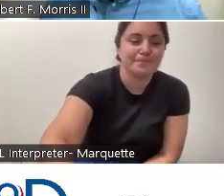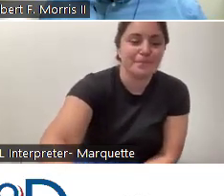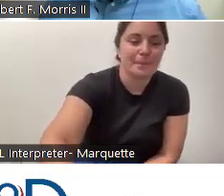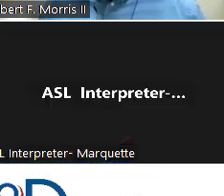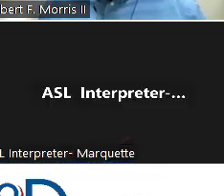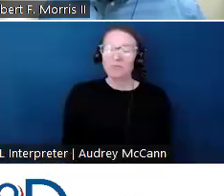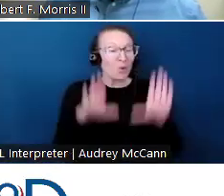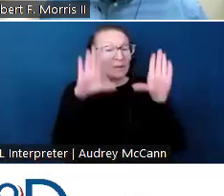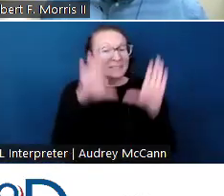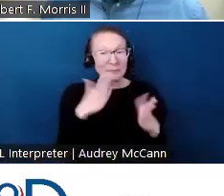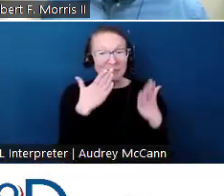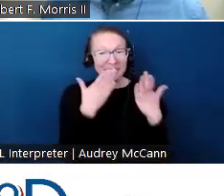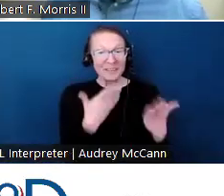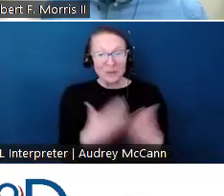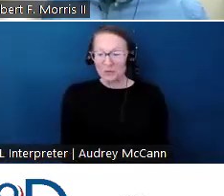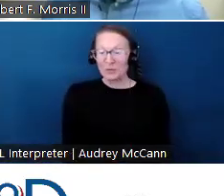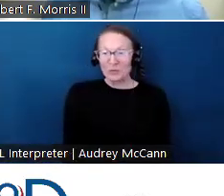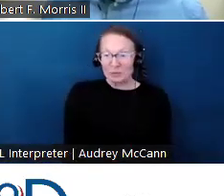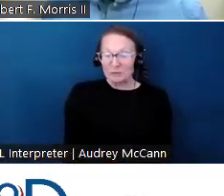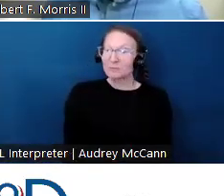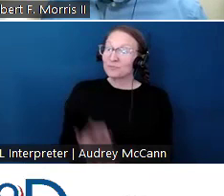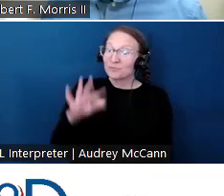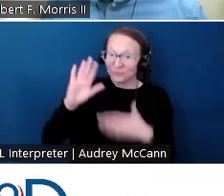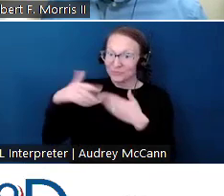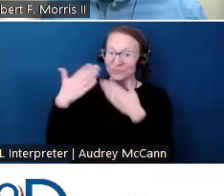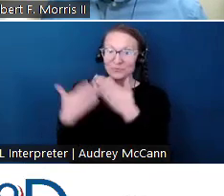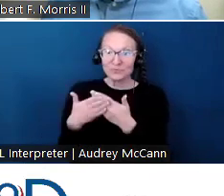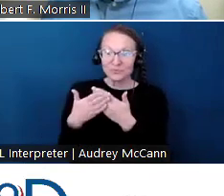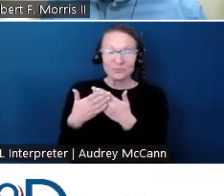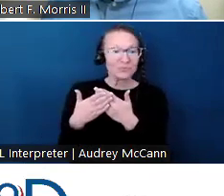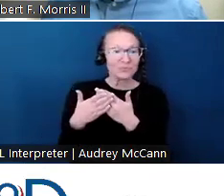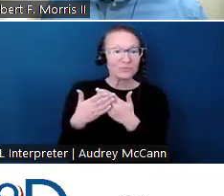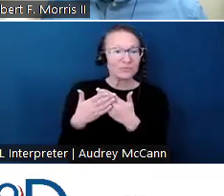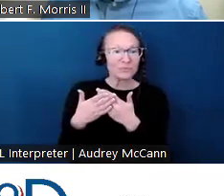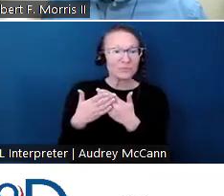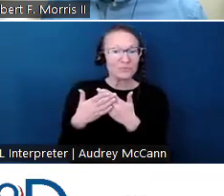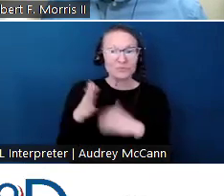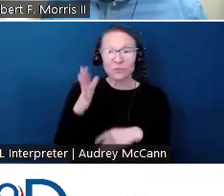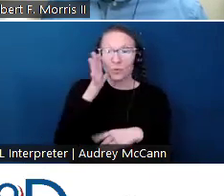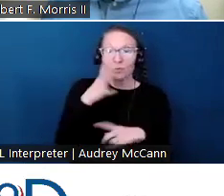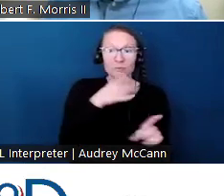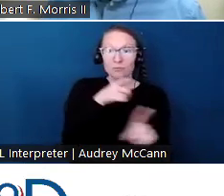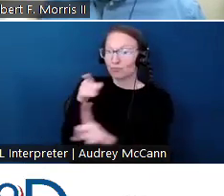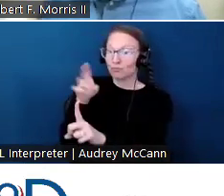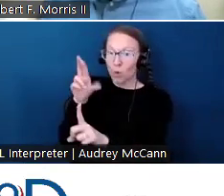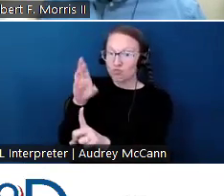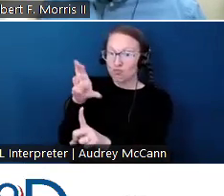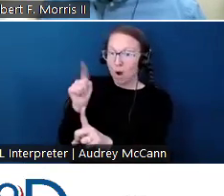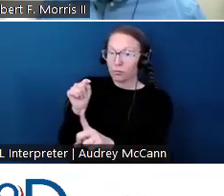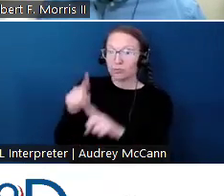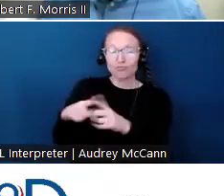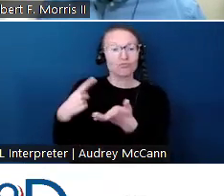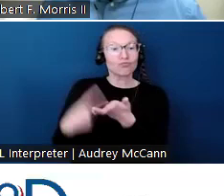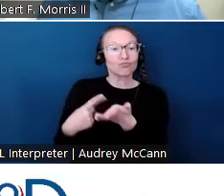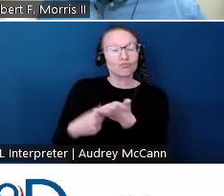Awesome, thank you. And next we're gonna go to Robert to talk a little bit about some of the